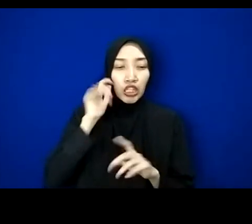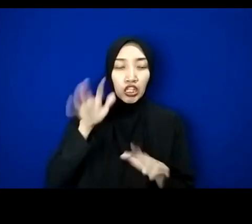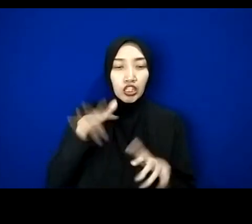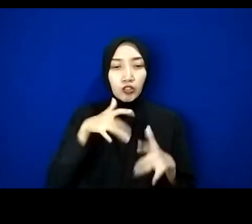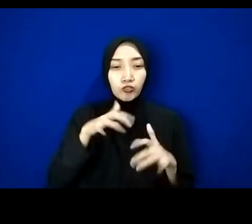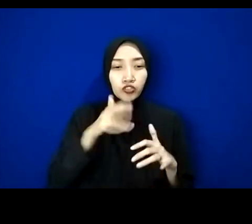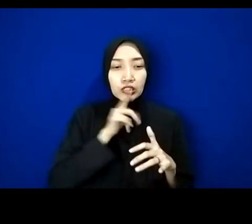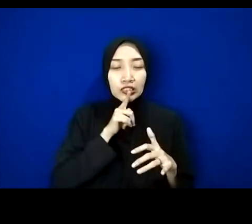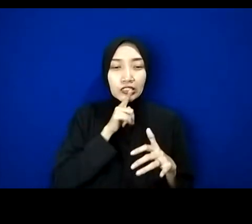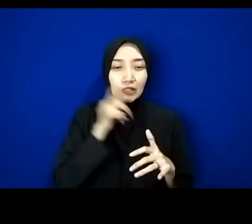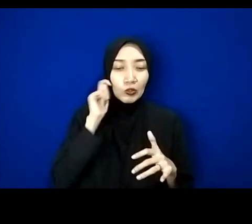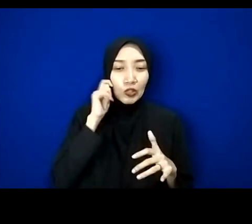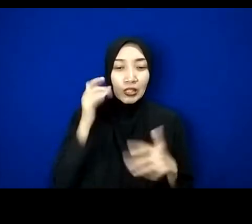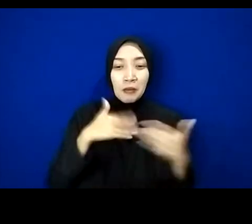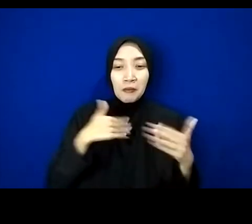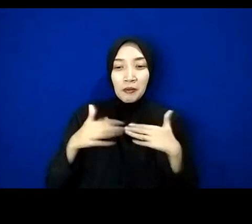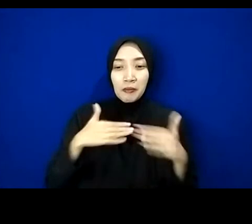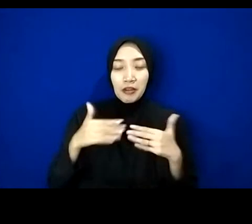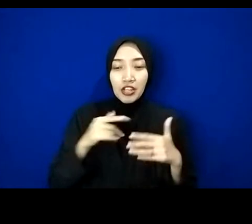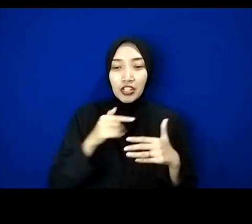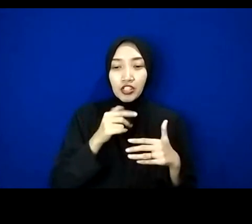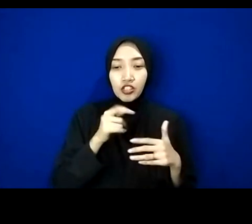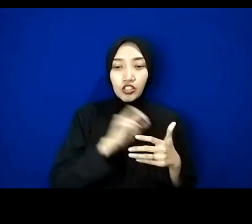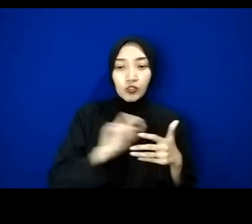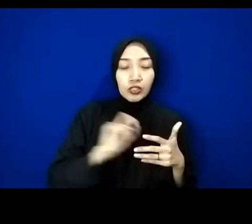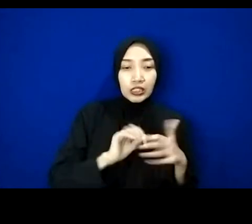Bahasa, and I will read them later.